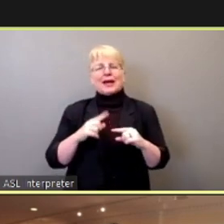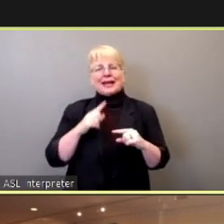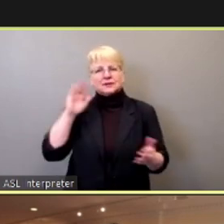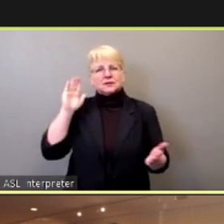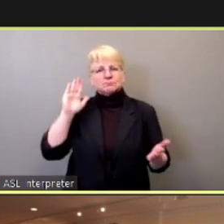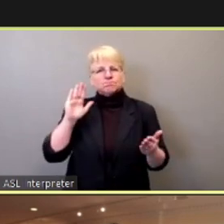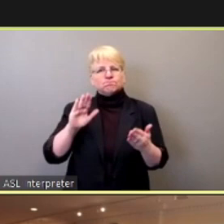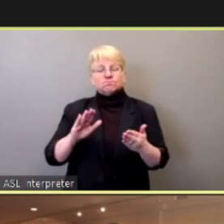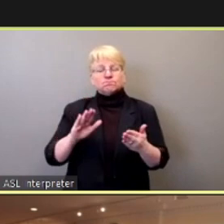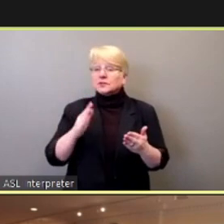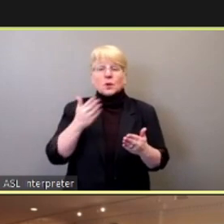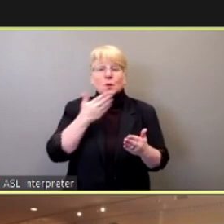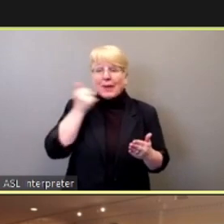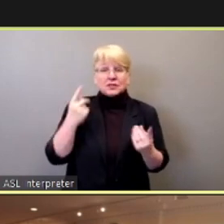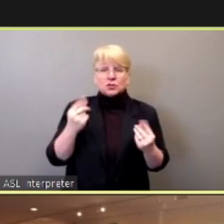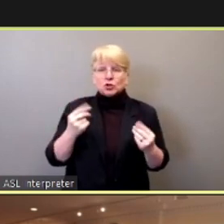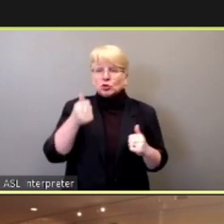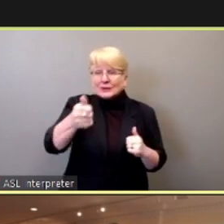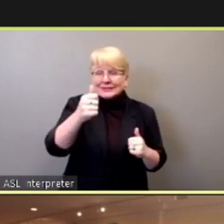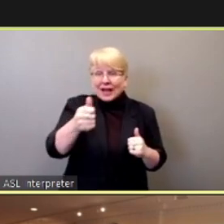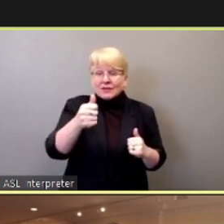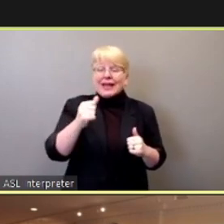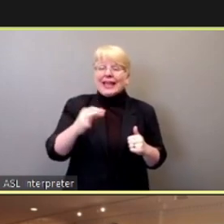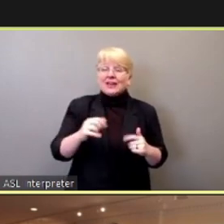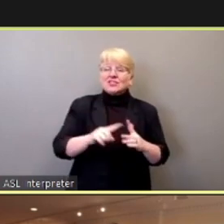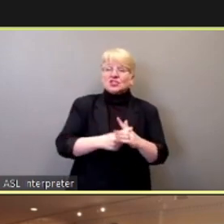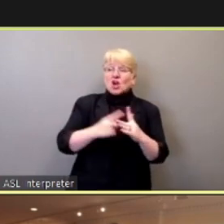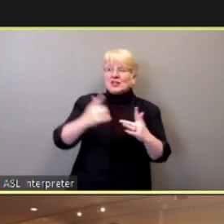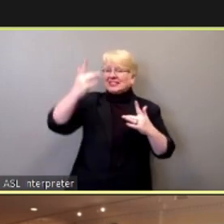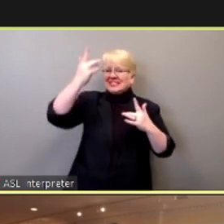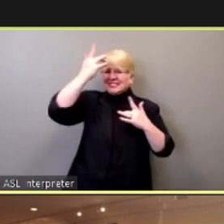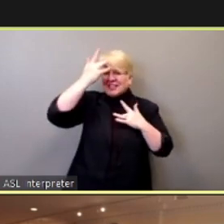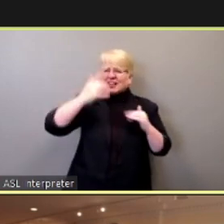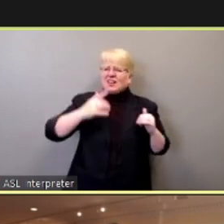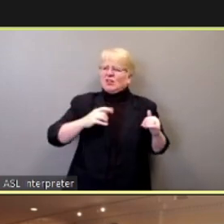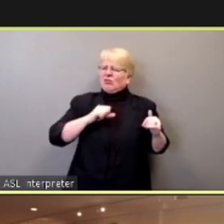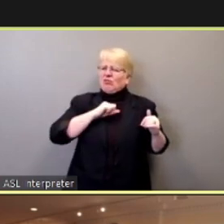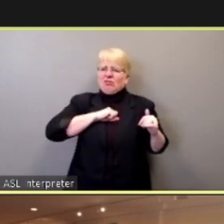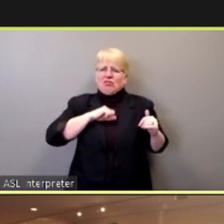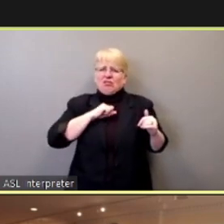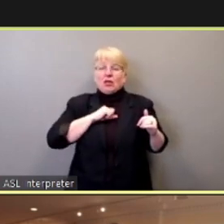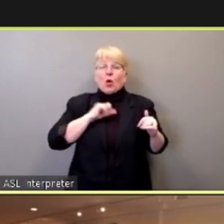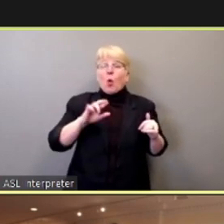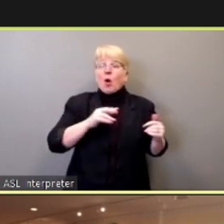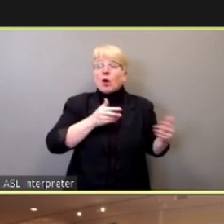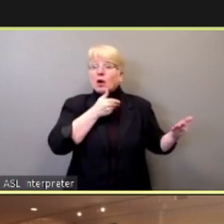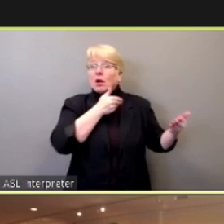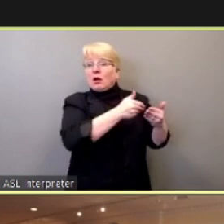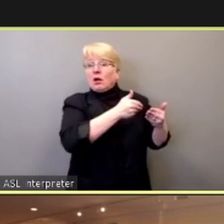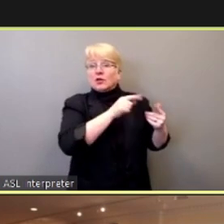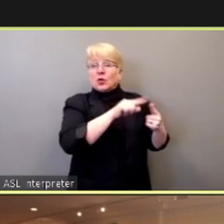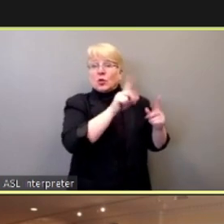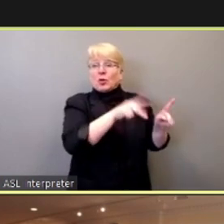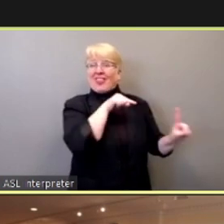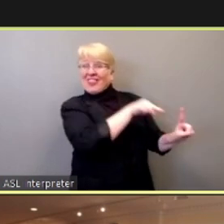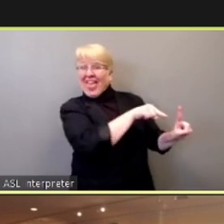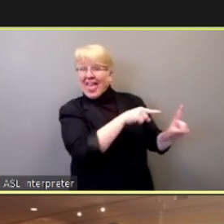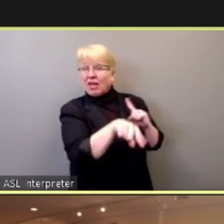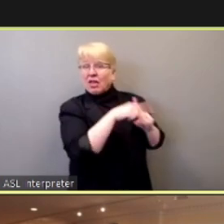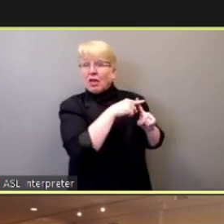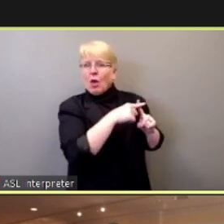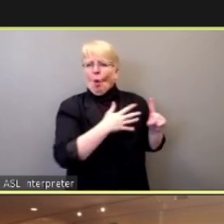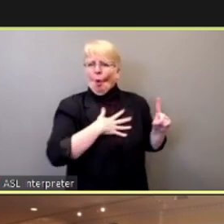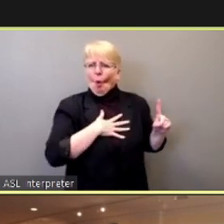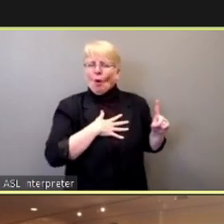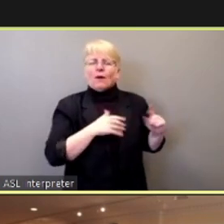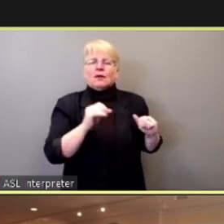get tested. And especially if you have symptoms or have been exposed to someone who's positive or think you have had